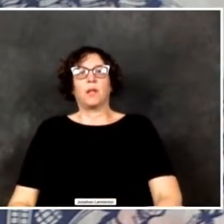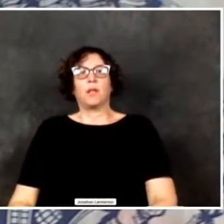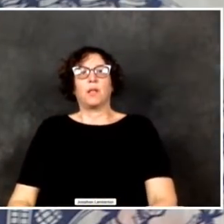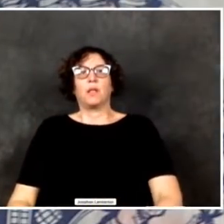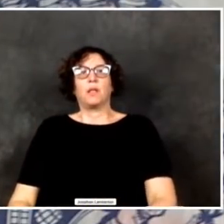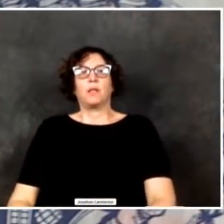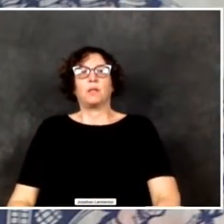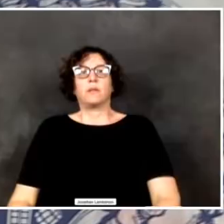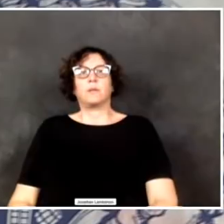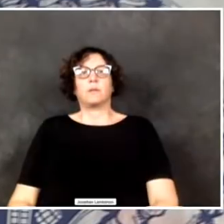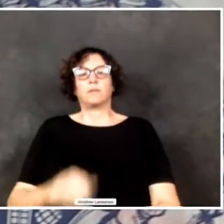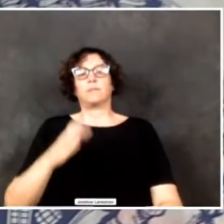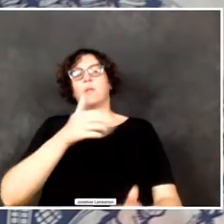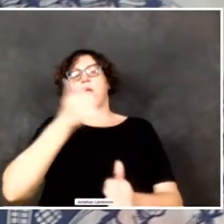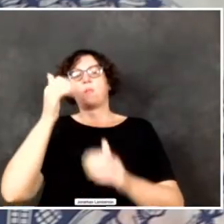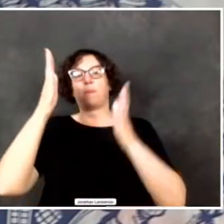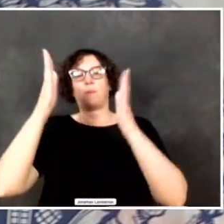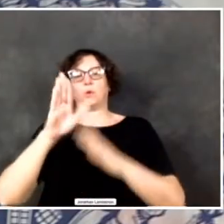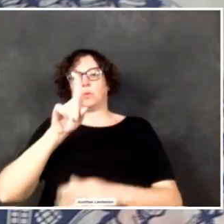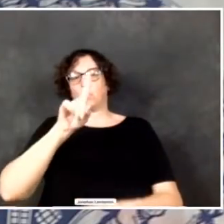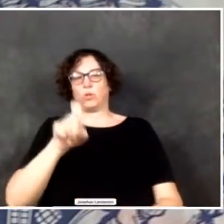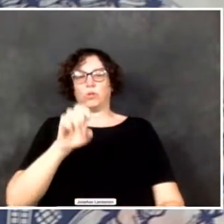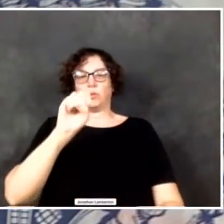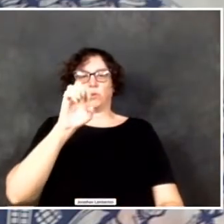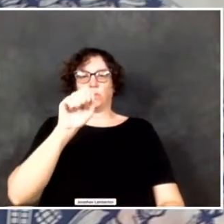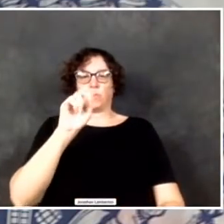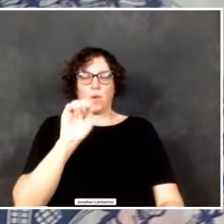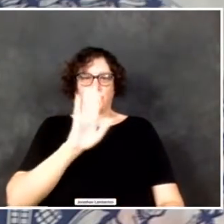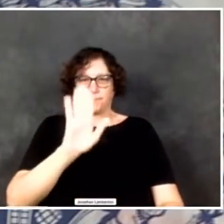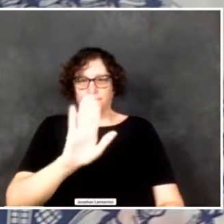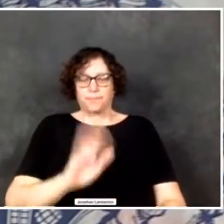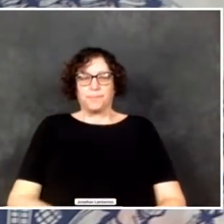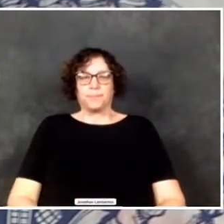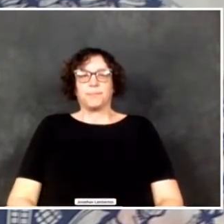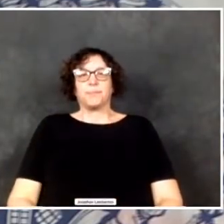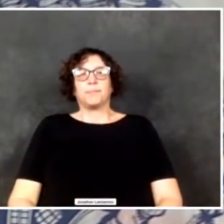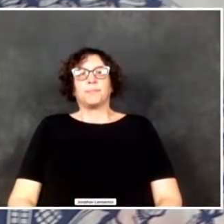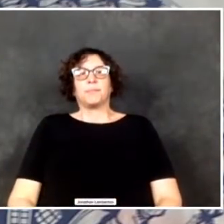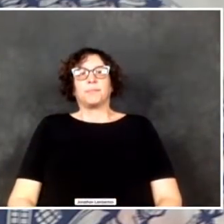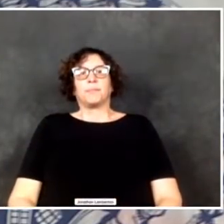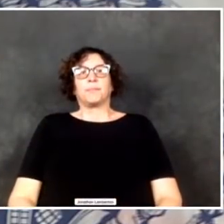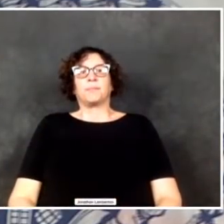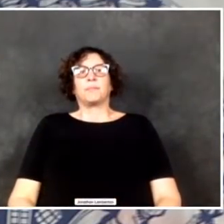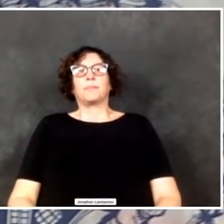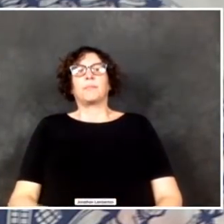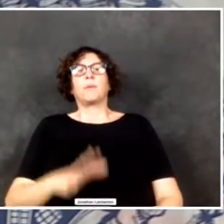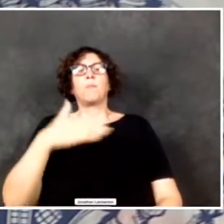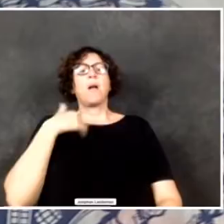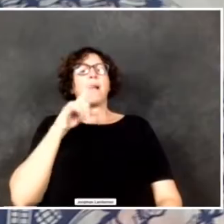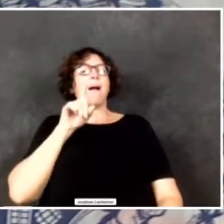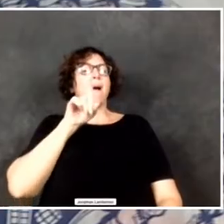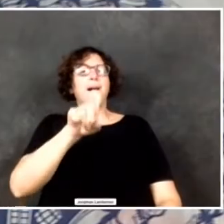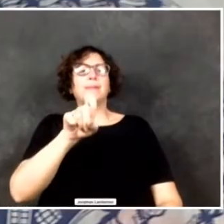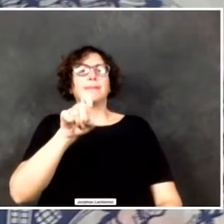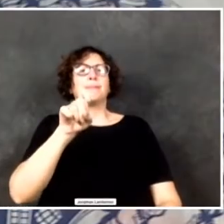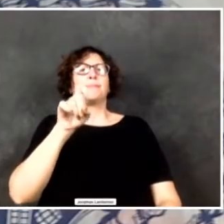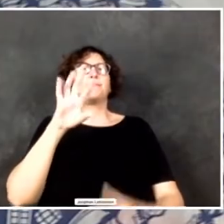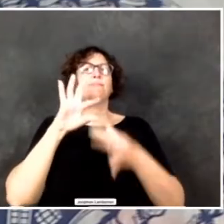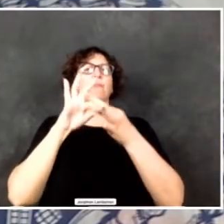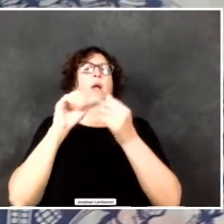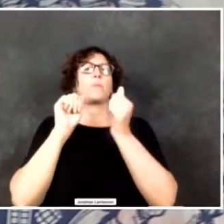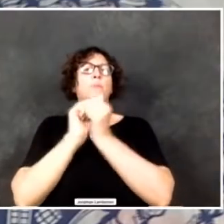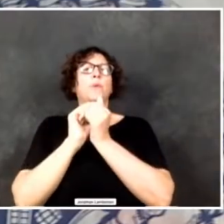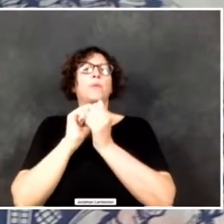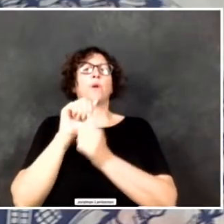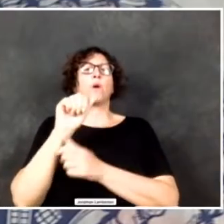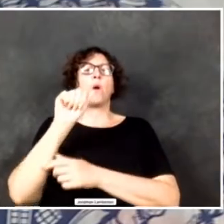Yeah, thank you, Mayor. Just wanted to ask a little more about the dynamic with Albany. Governor Cuomo, since the outbreak,